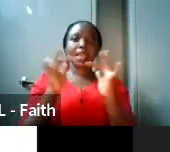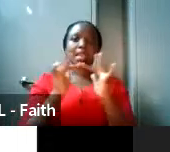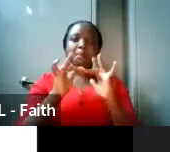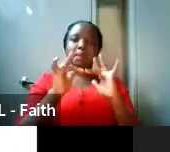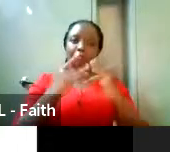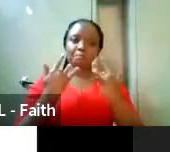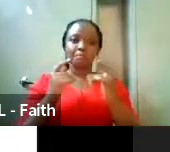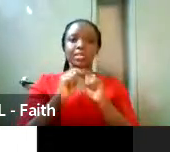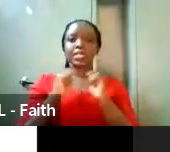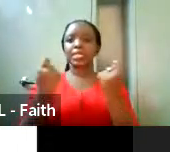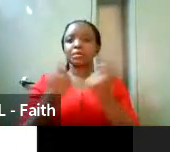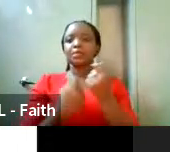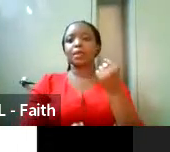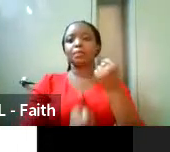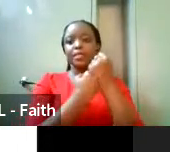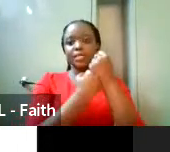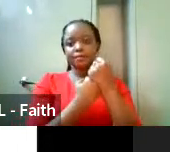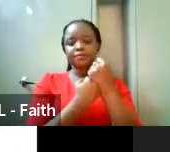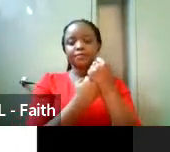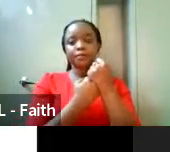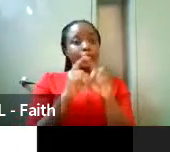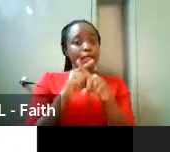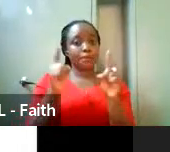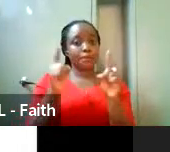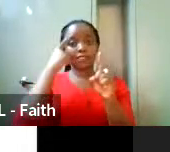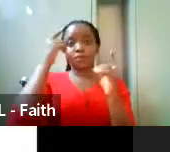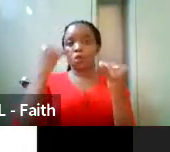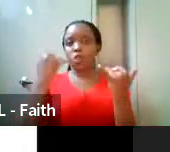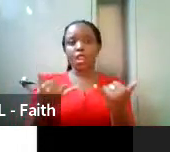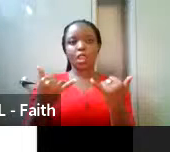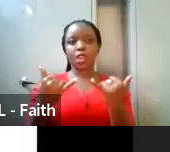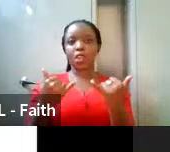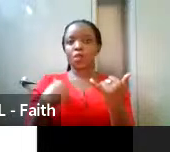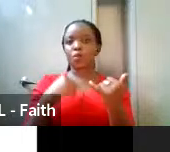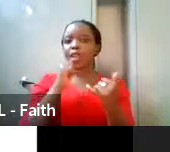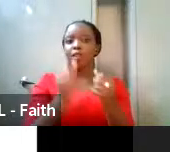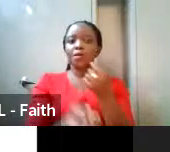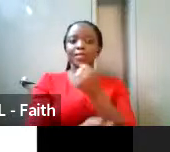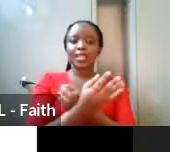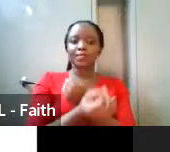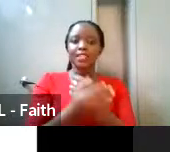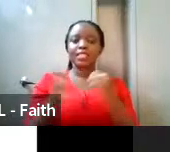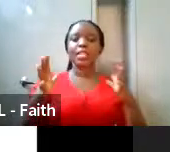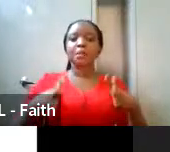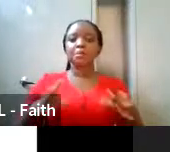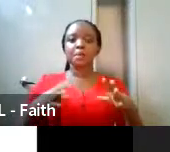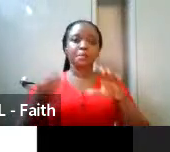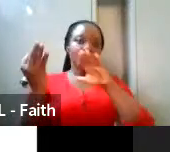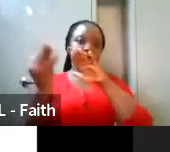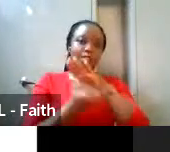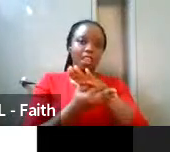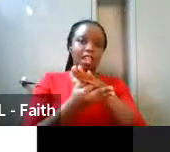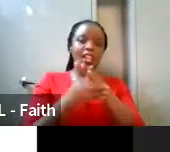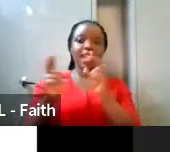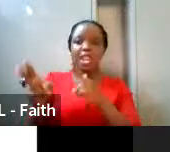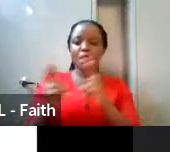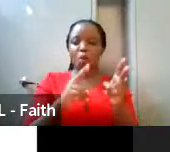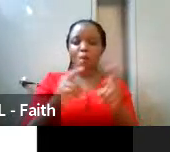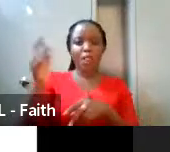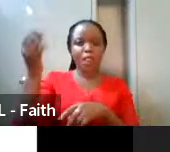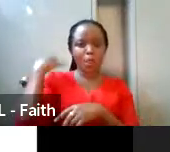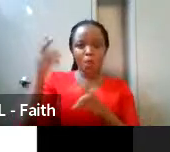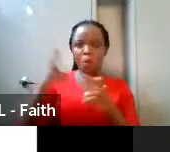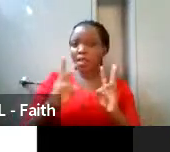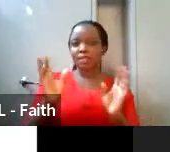support. But for now, we are not advising that people file returns manually, because that option